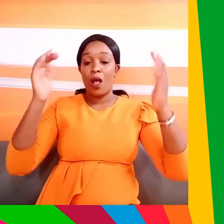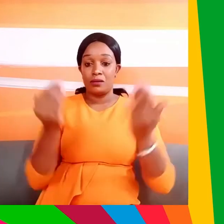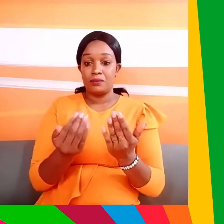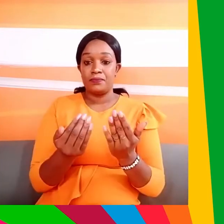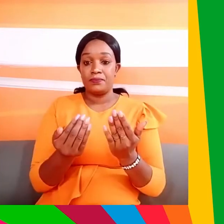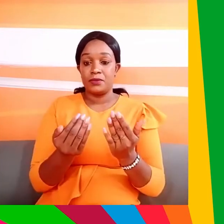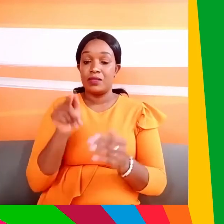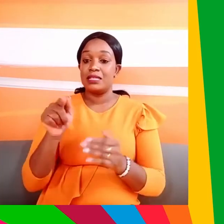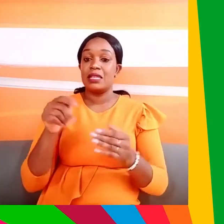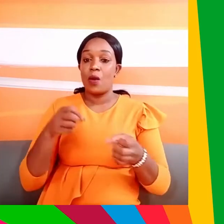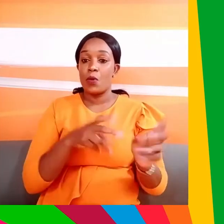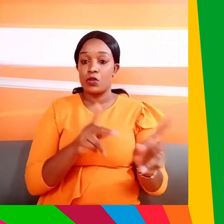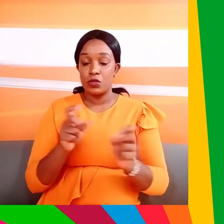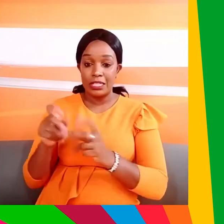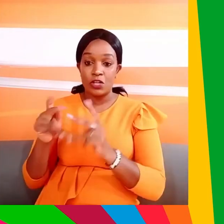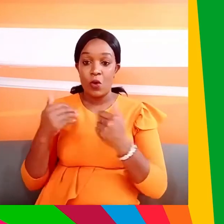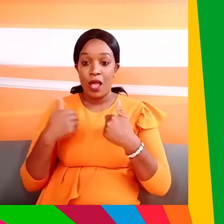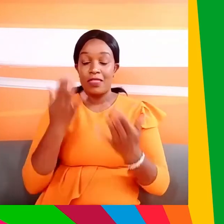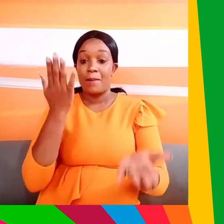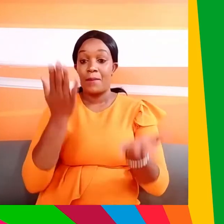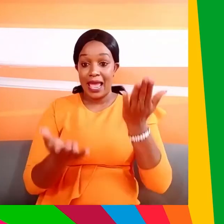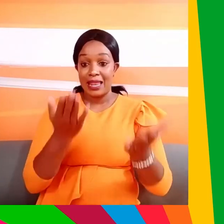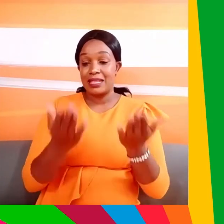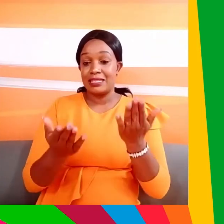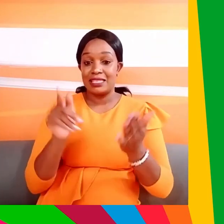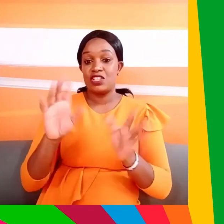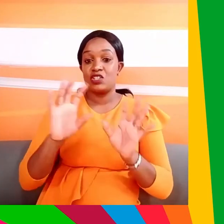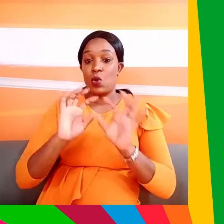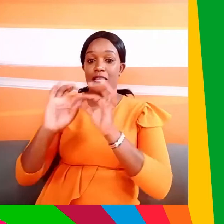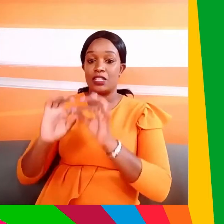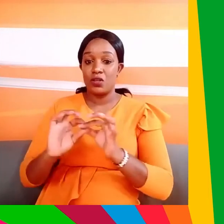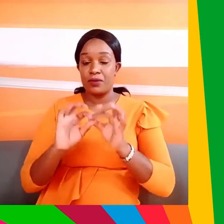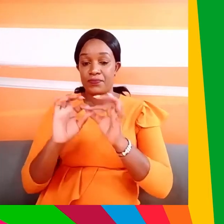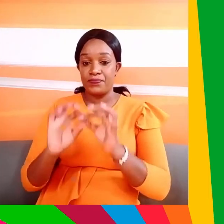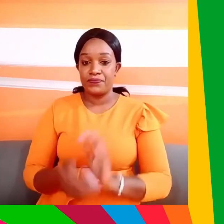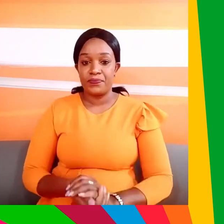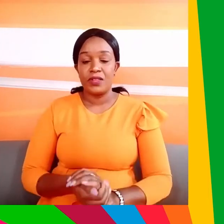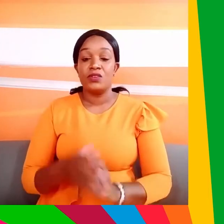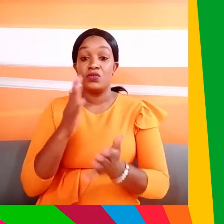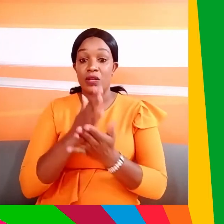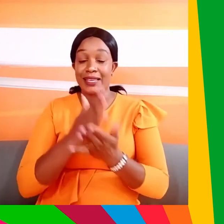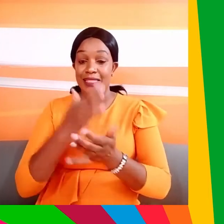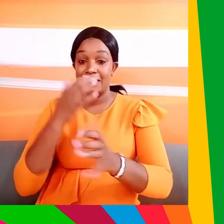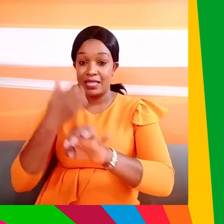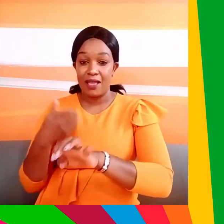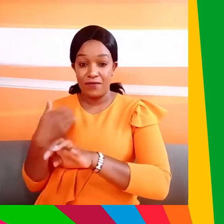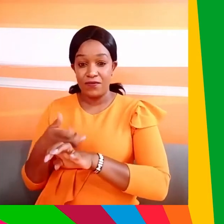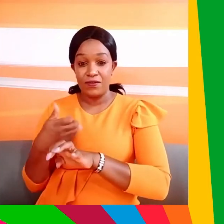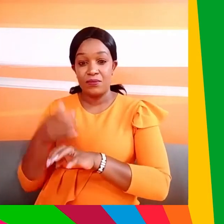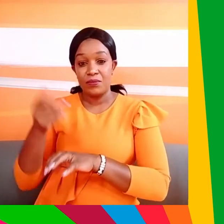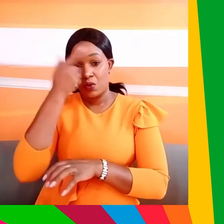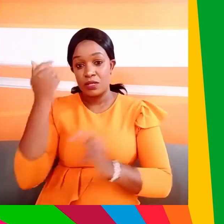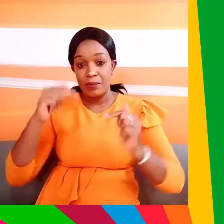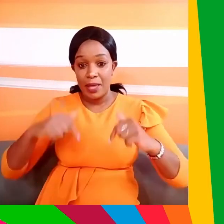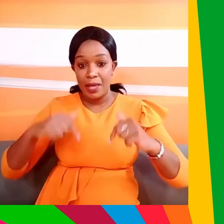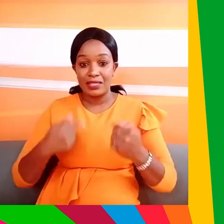us to rebalance that equation. It's so tough in this virtual environment because I literally want to like jump out of my chair